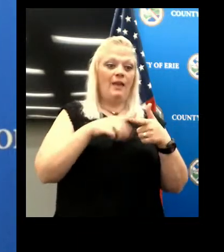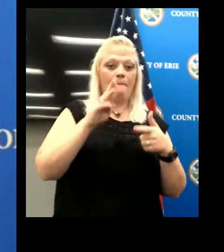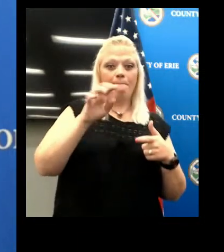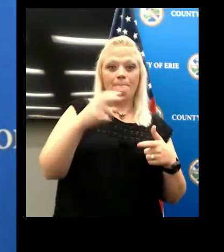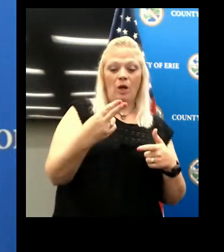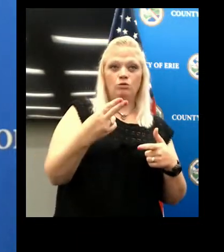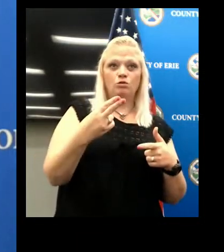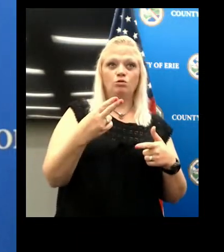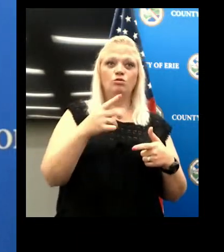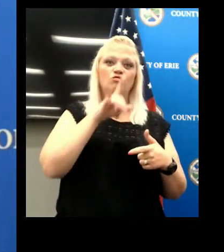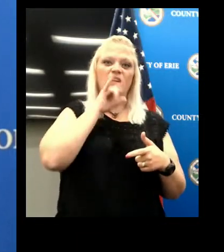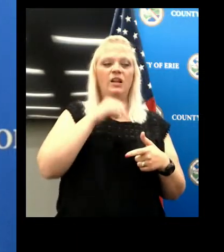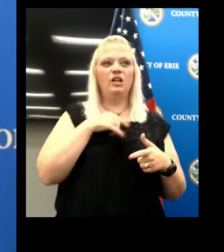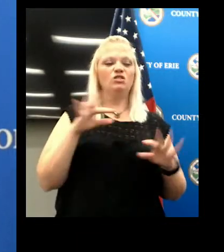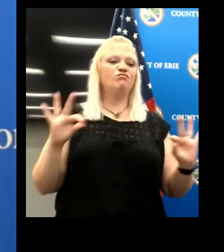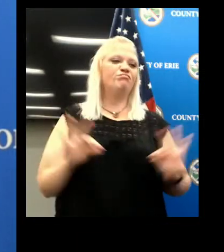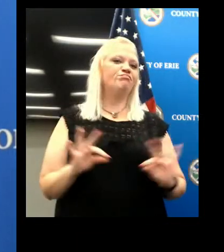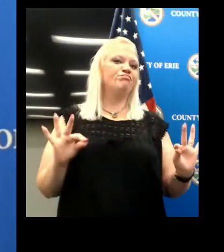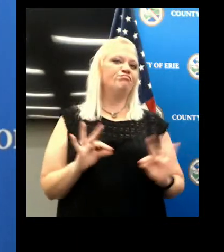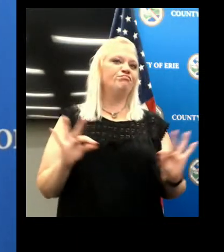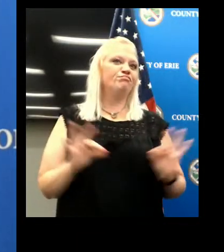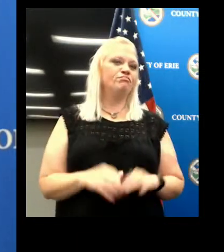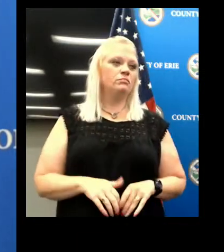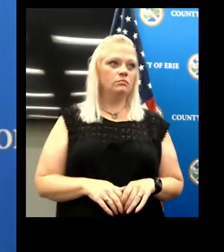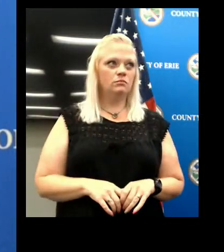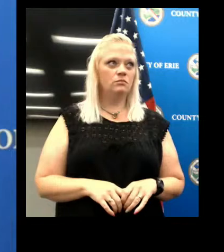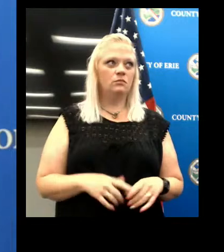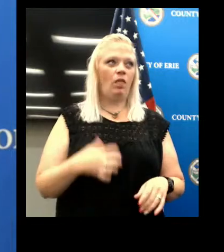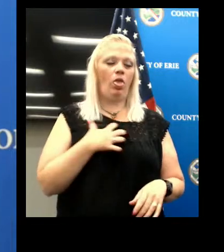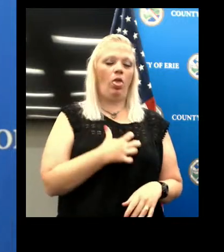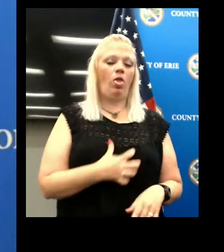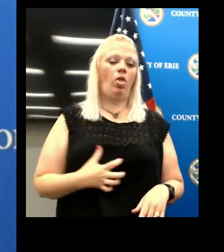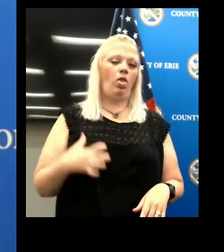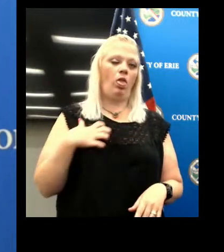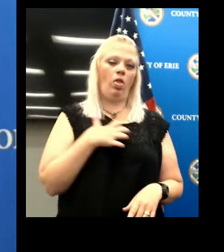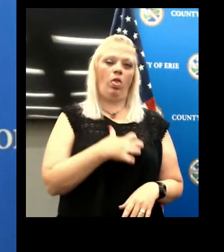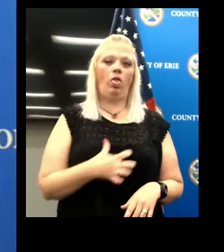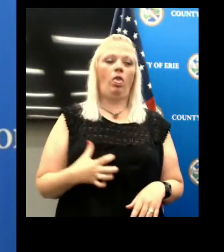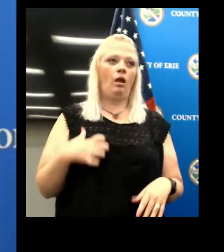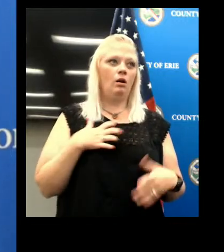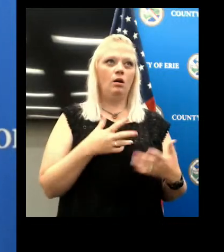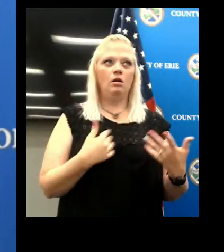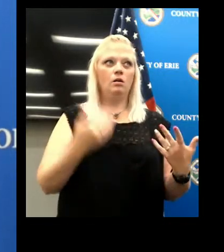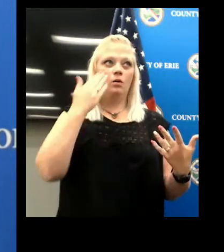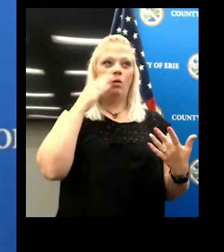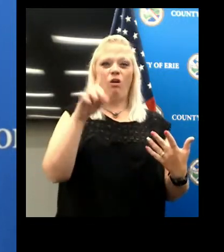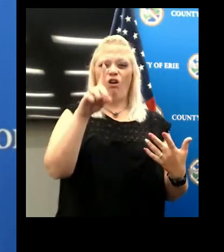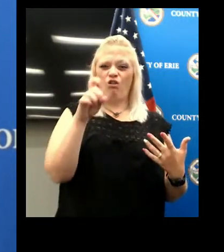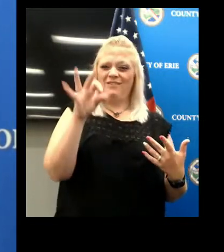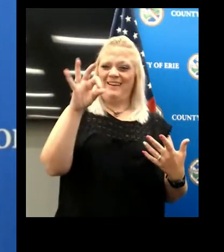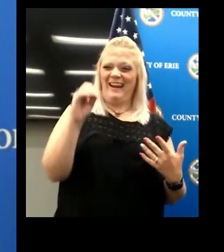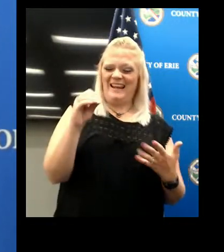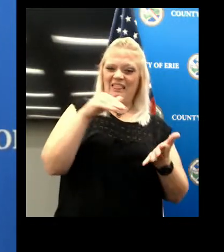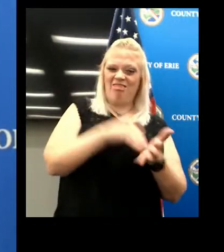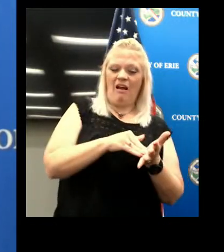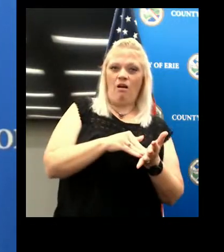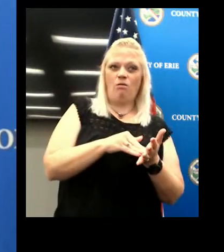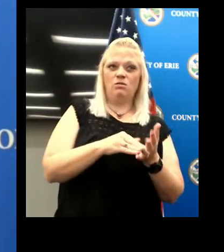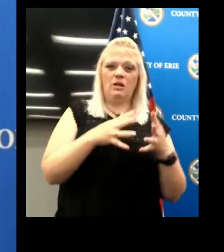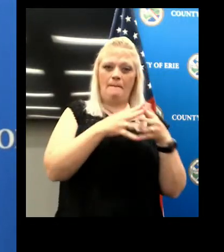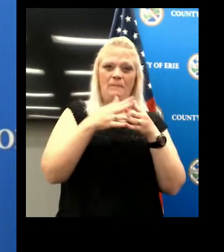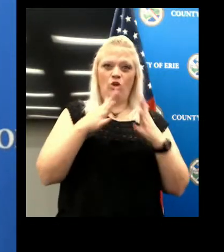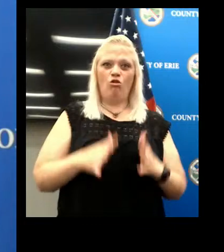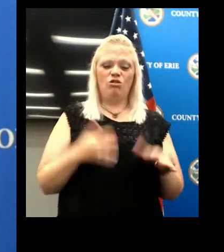to play it down. And it sickens me to know that 190,000 of our fellow Americans